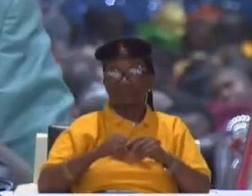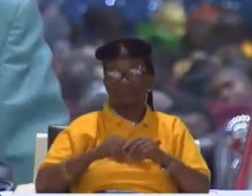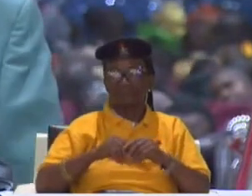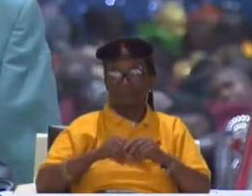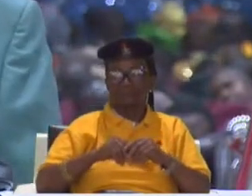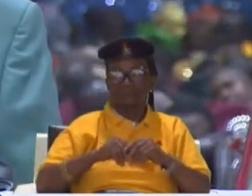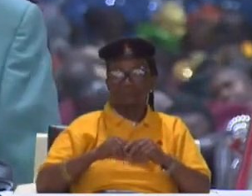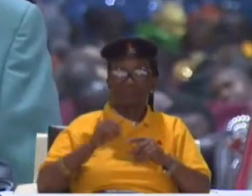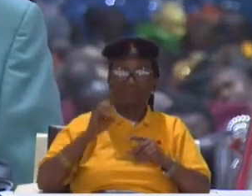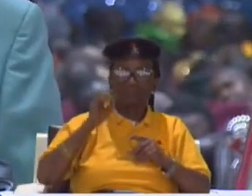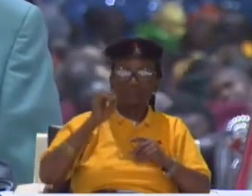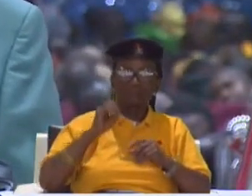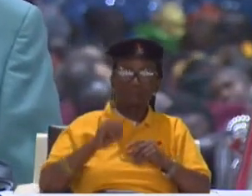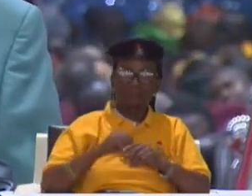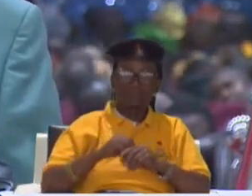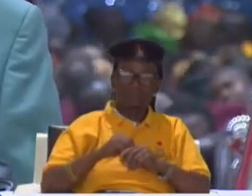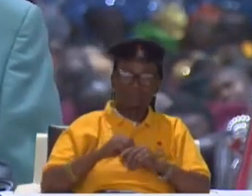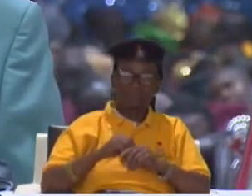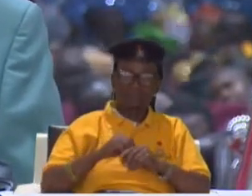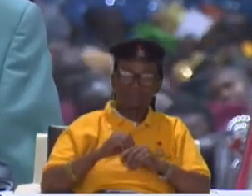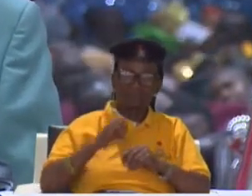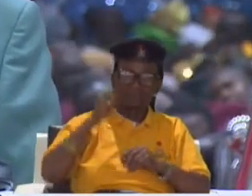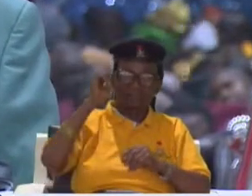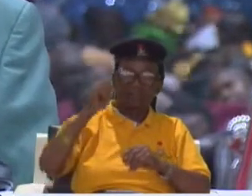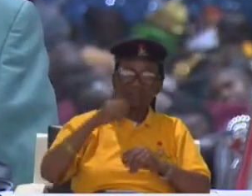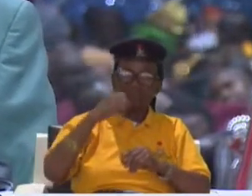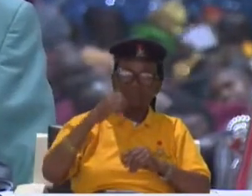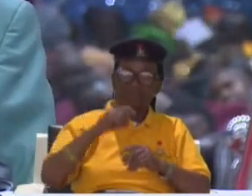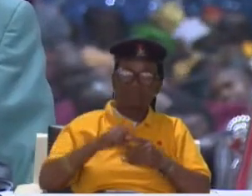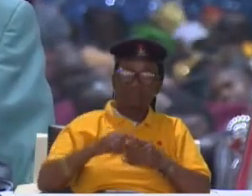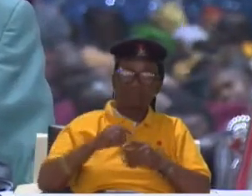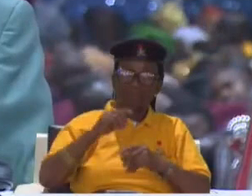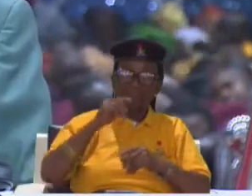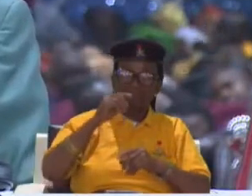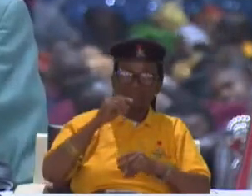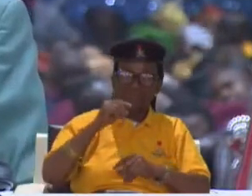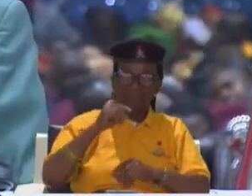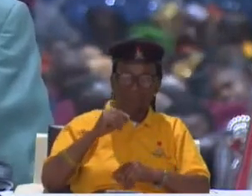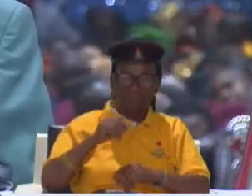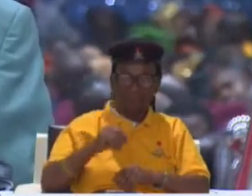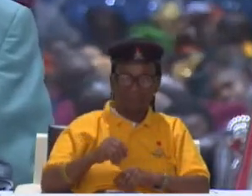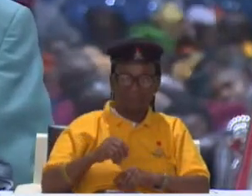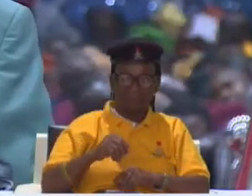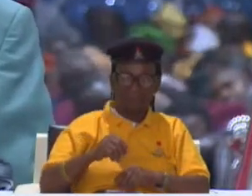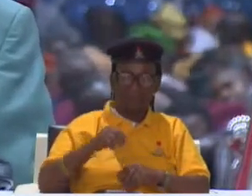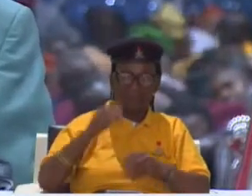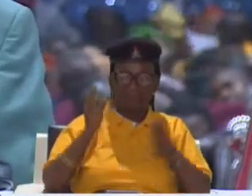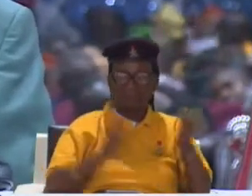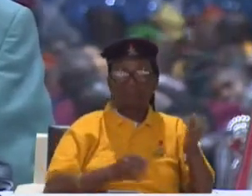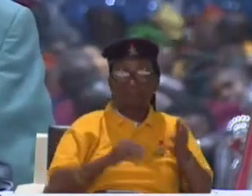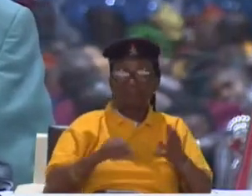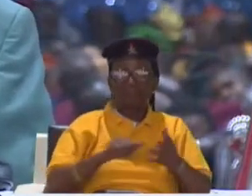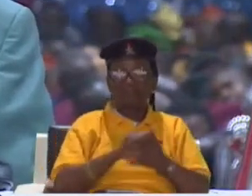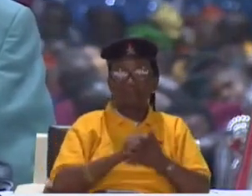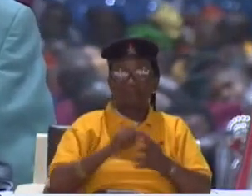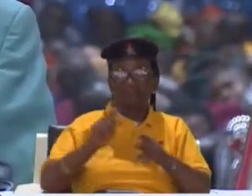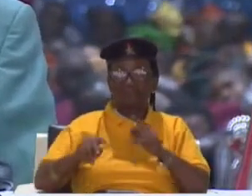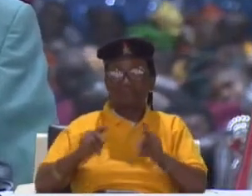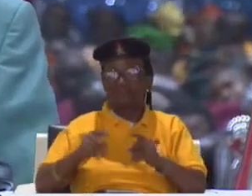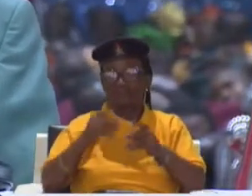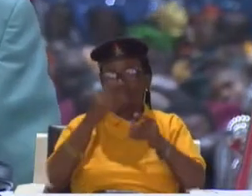He's speaking to demons, saying, leave these people alone. He's